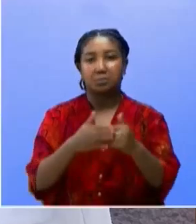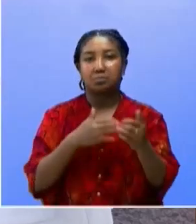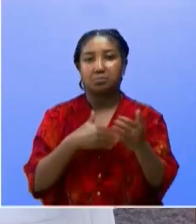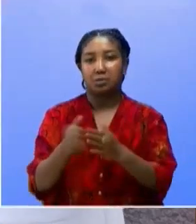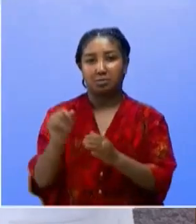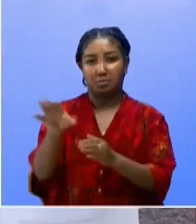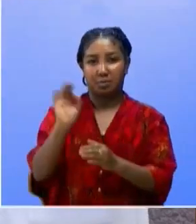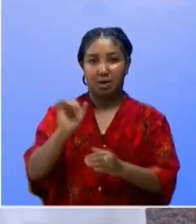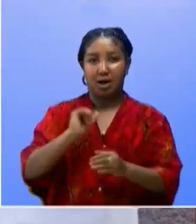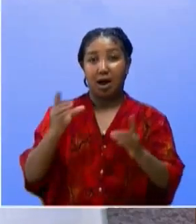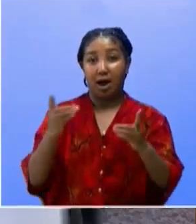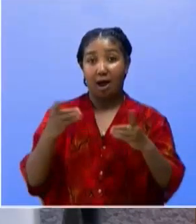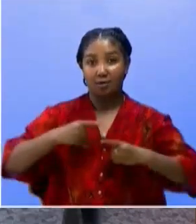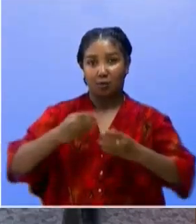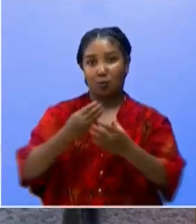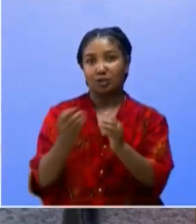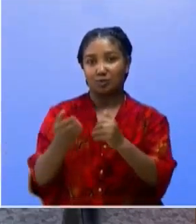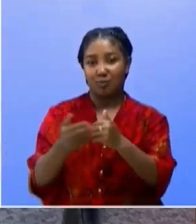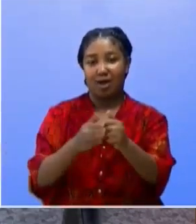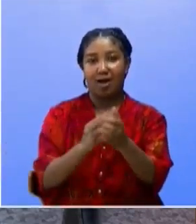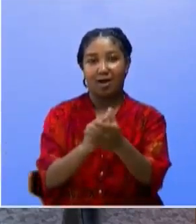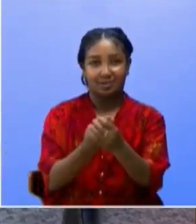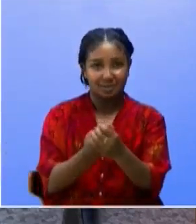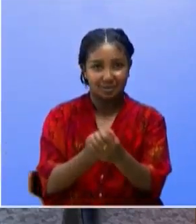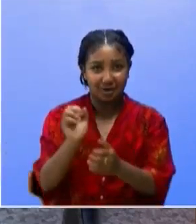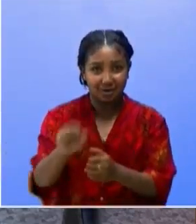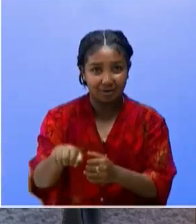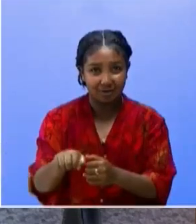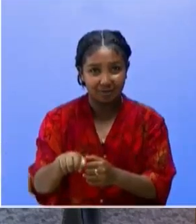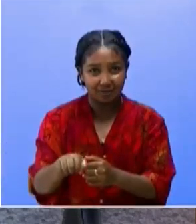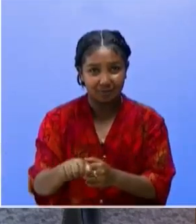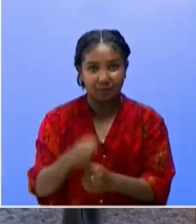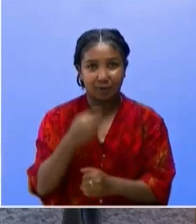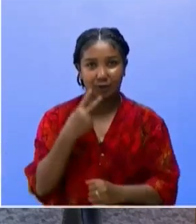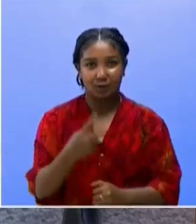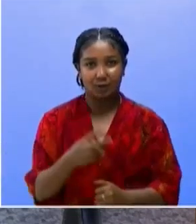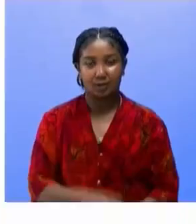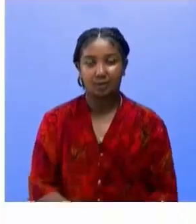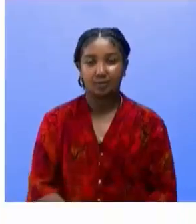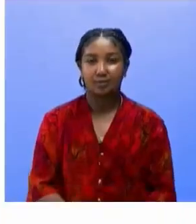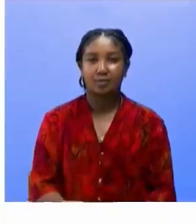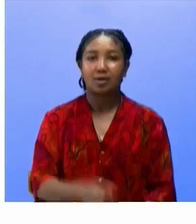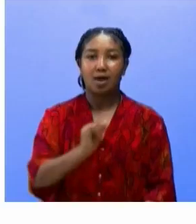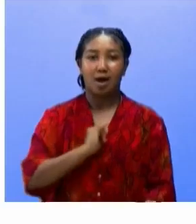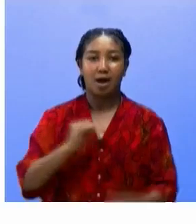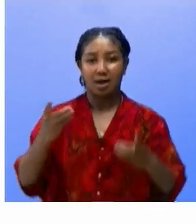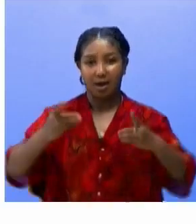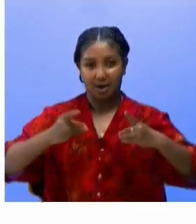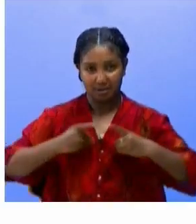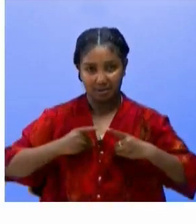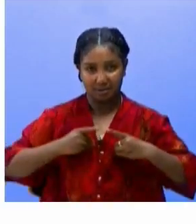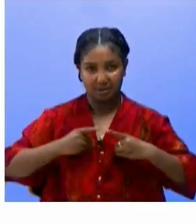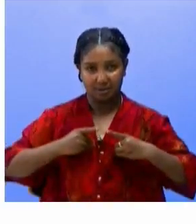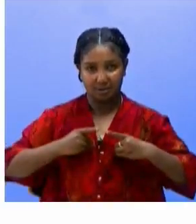this one. I had washed my hand. Yeah? Look. I had